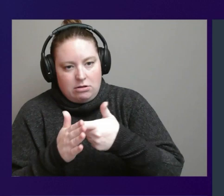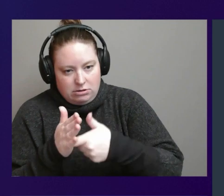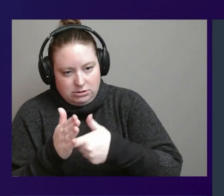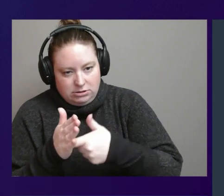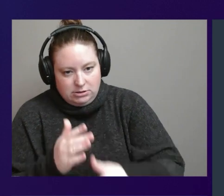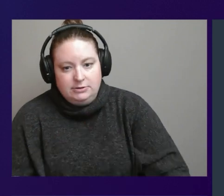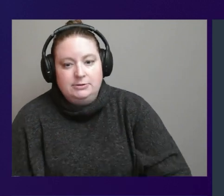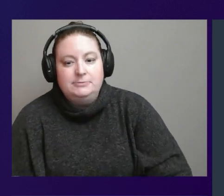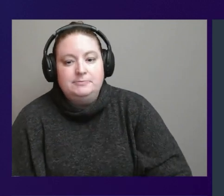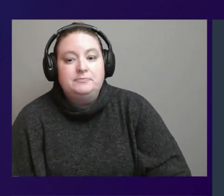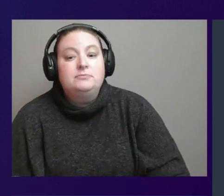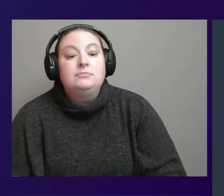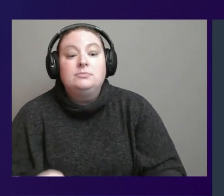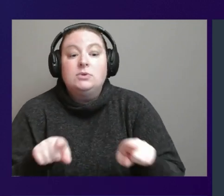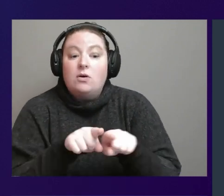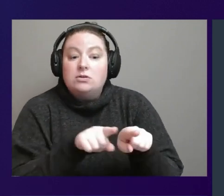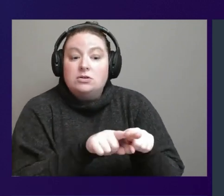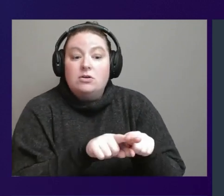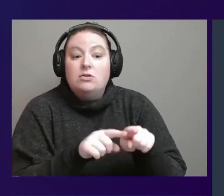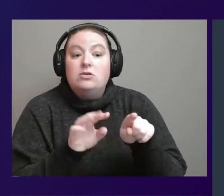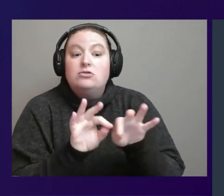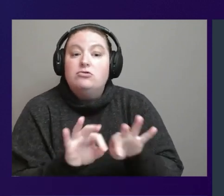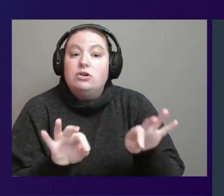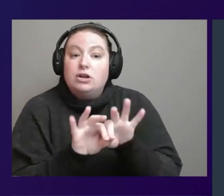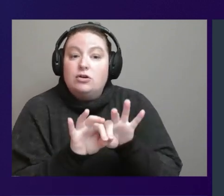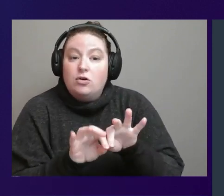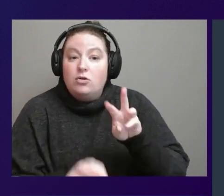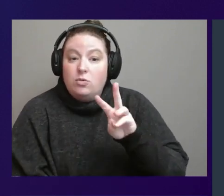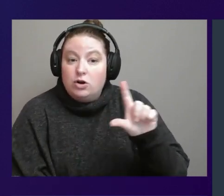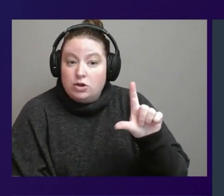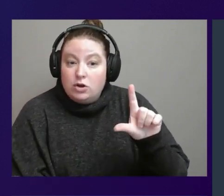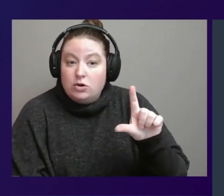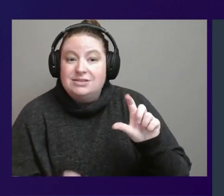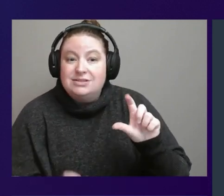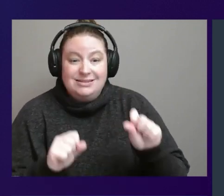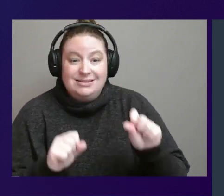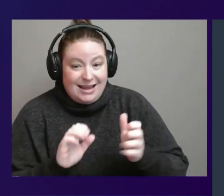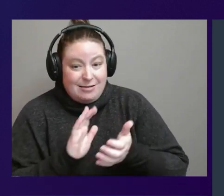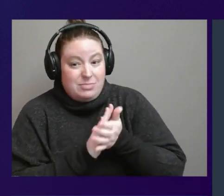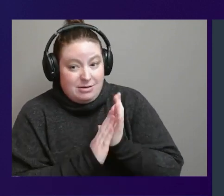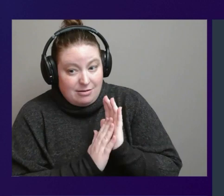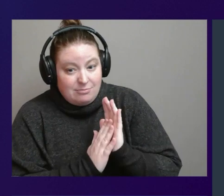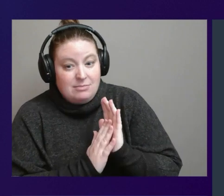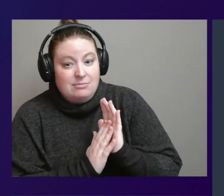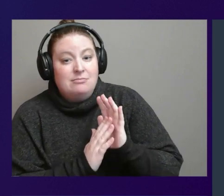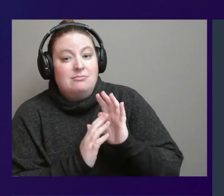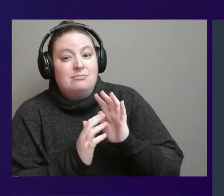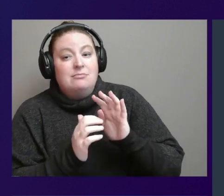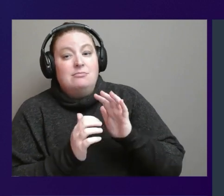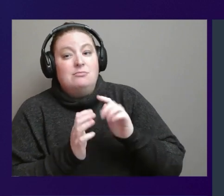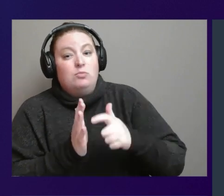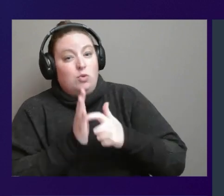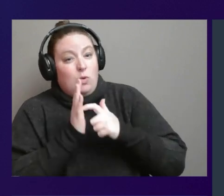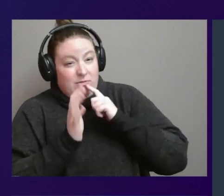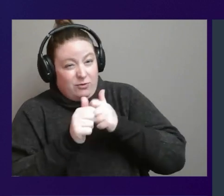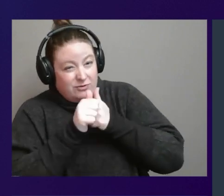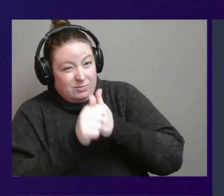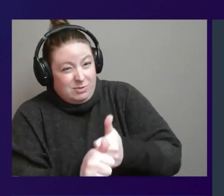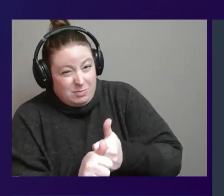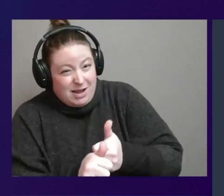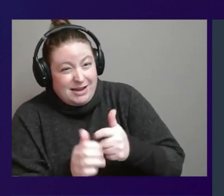Additionally, those critical workloads also can become subject to compliance requirements or